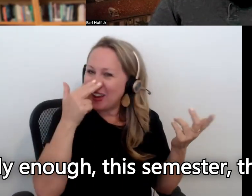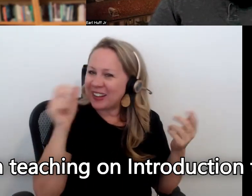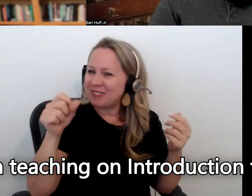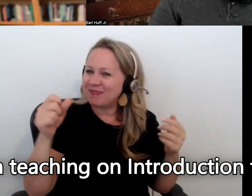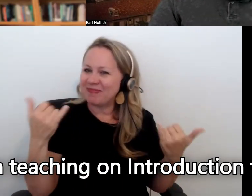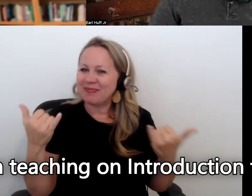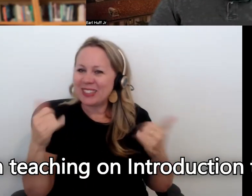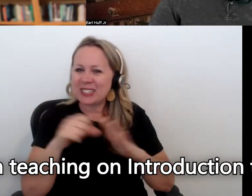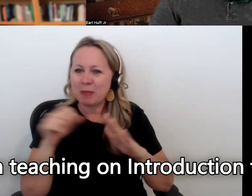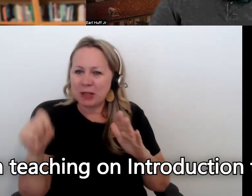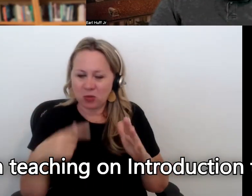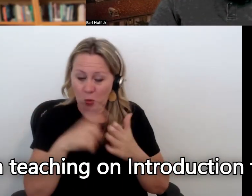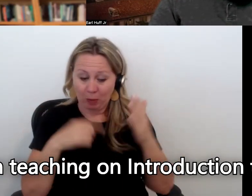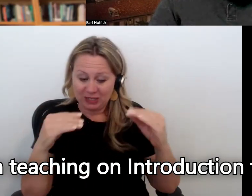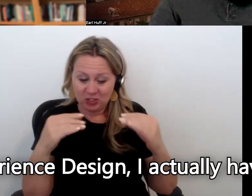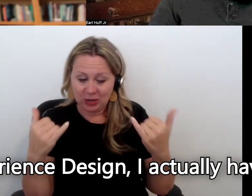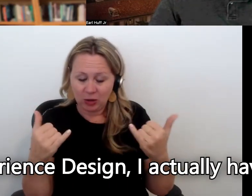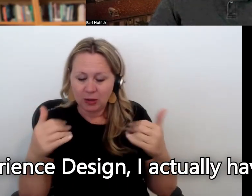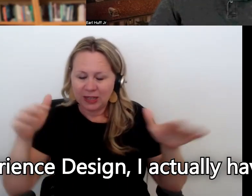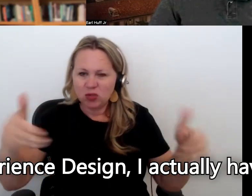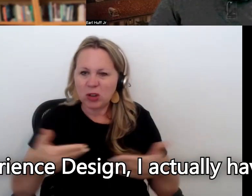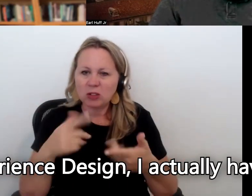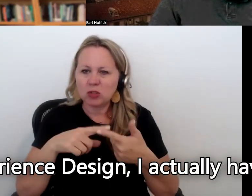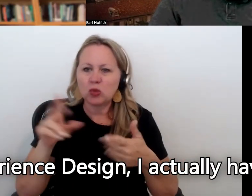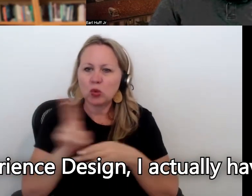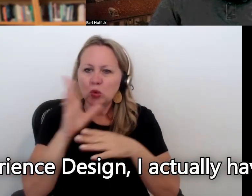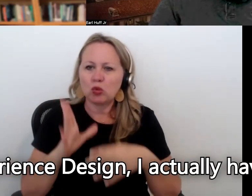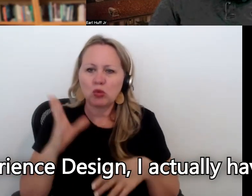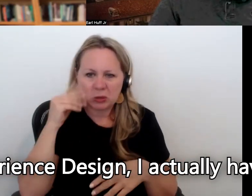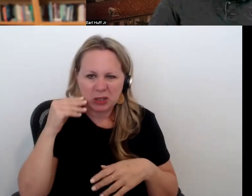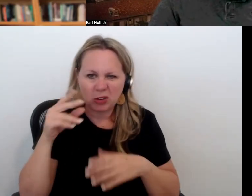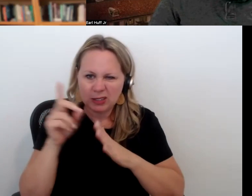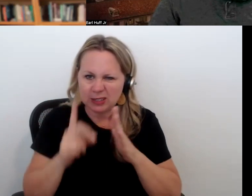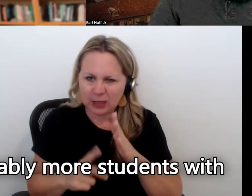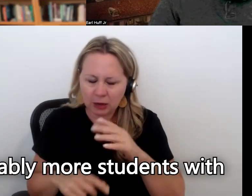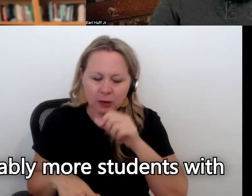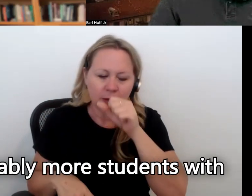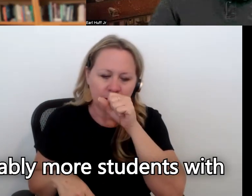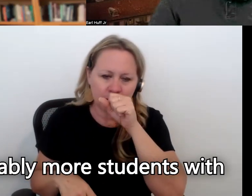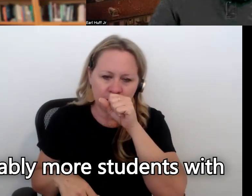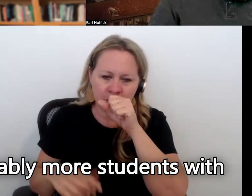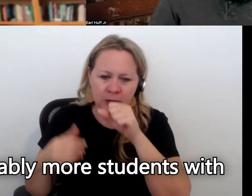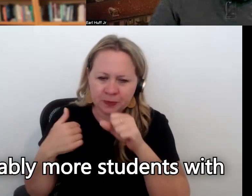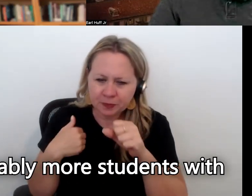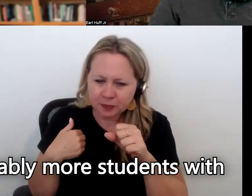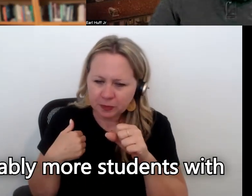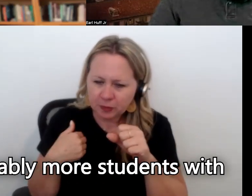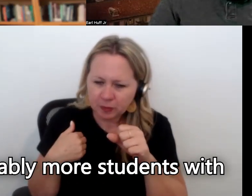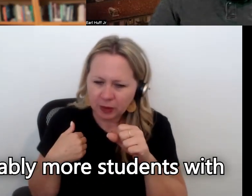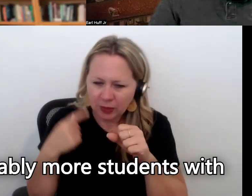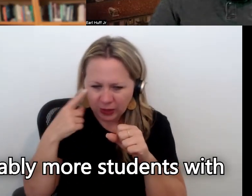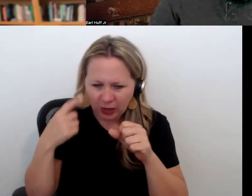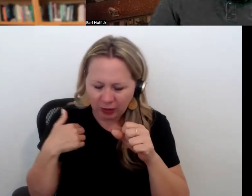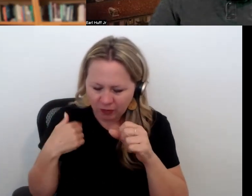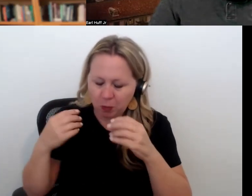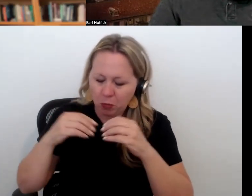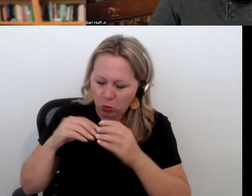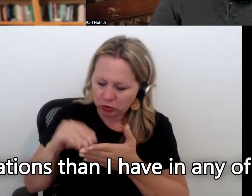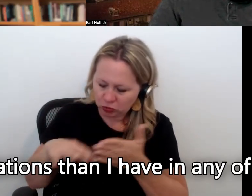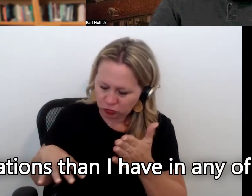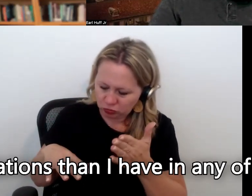semester, the course I'm teaching on Introduction to User Experience Design, I actually have probably more students